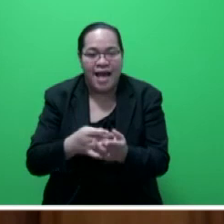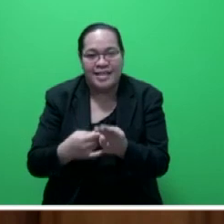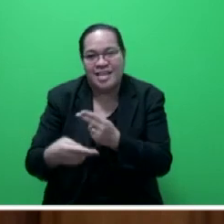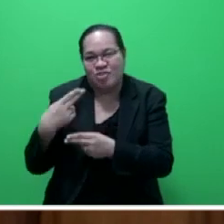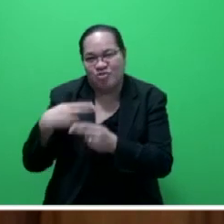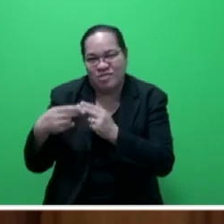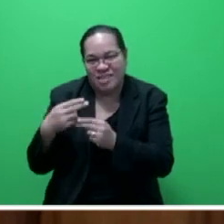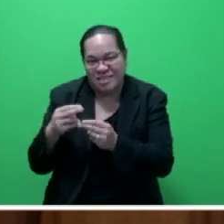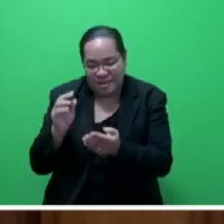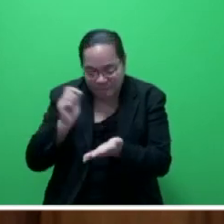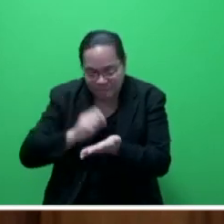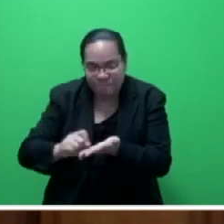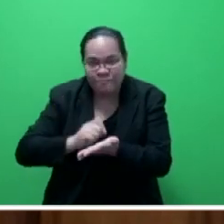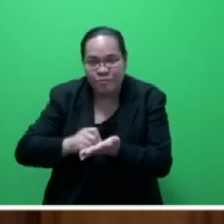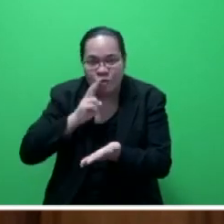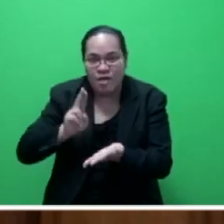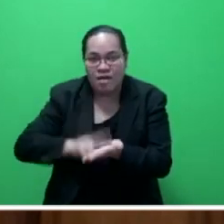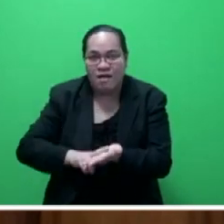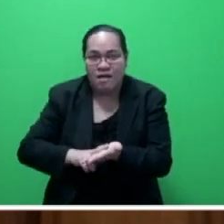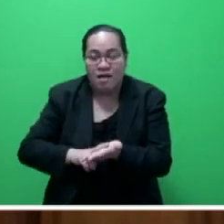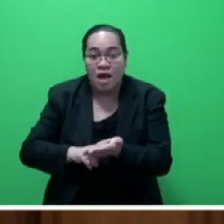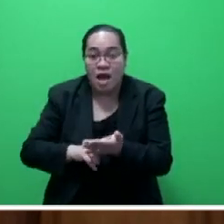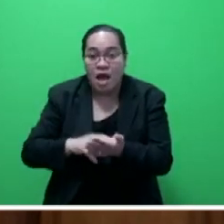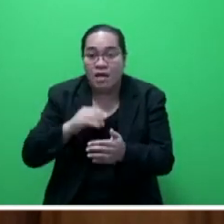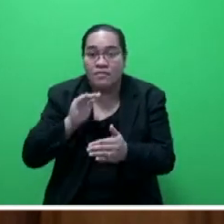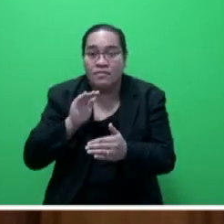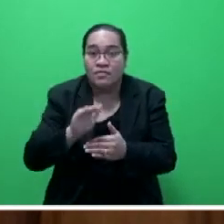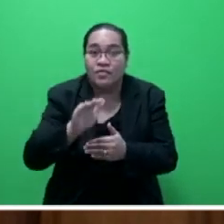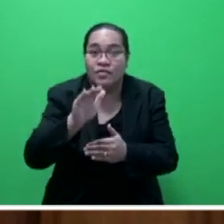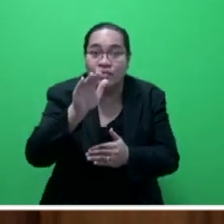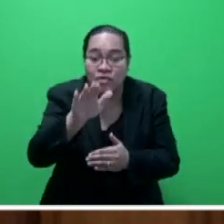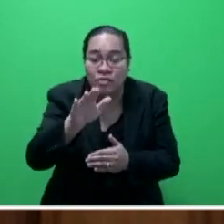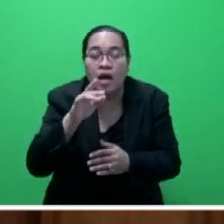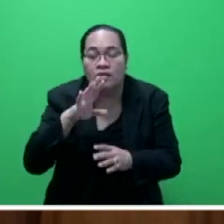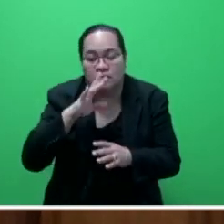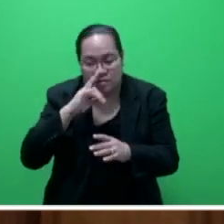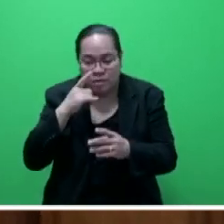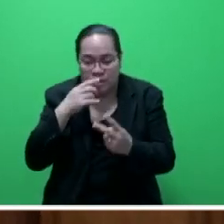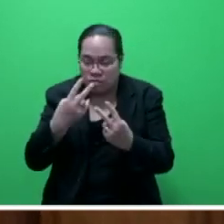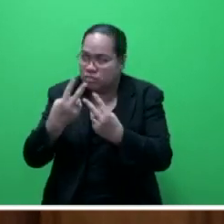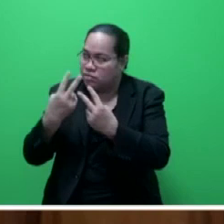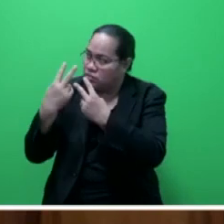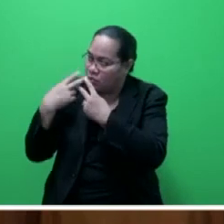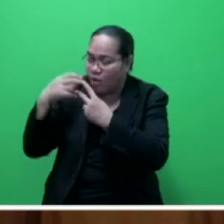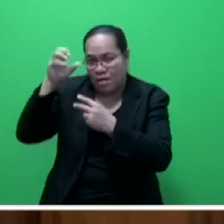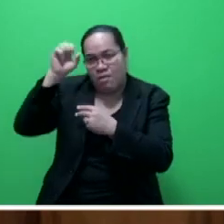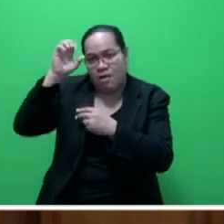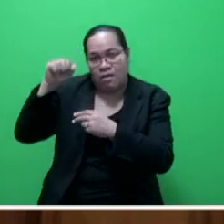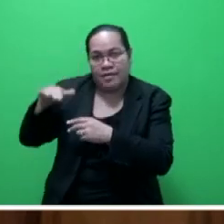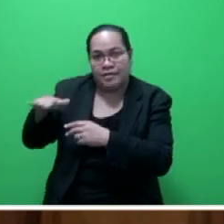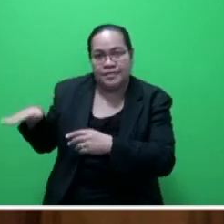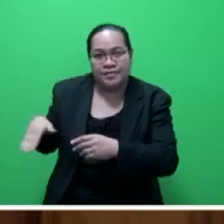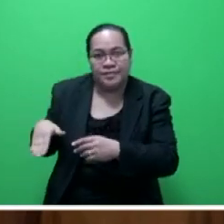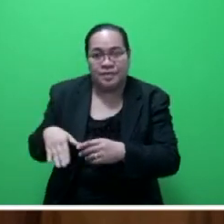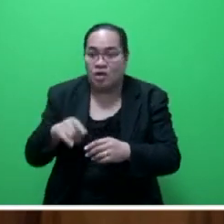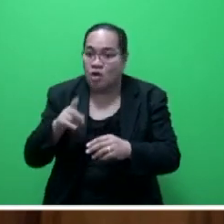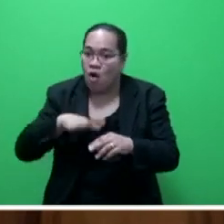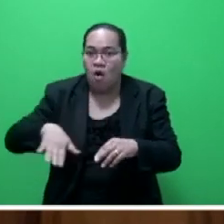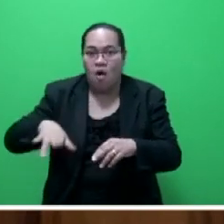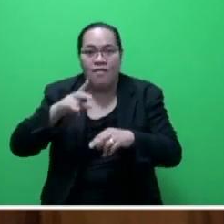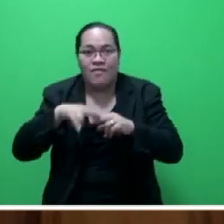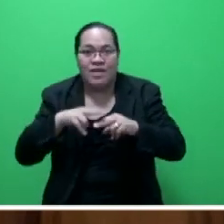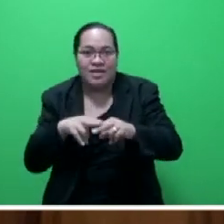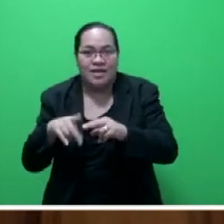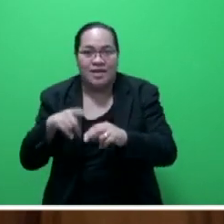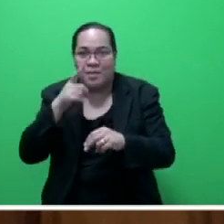people. Fijians rallying together to contain the pandemic and